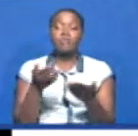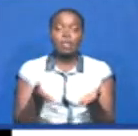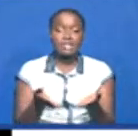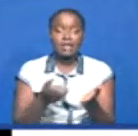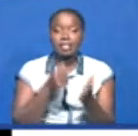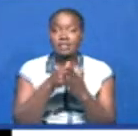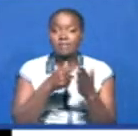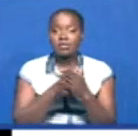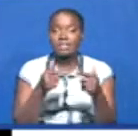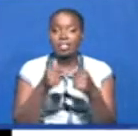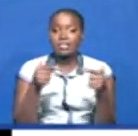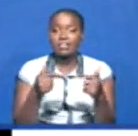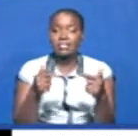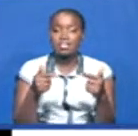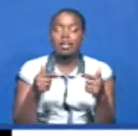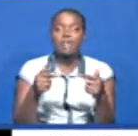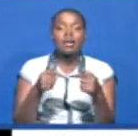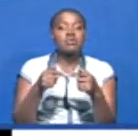against illicit